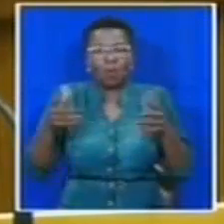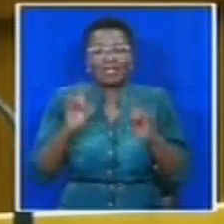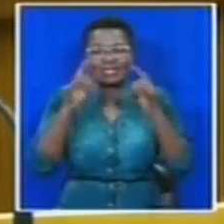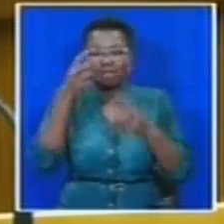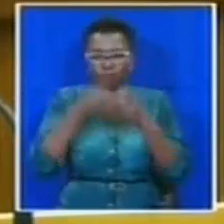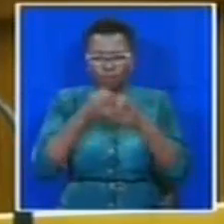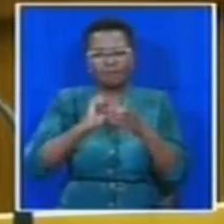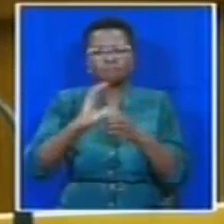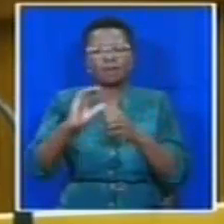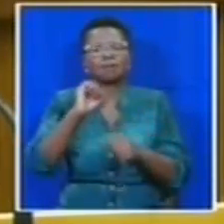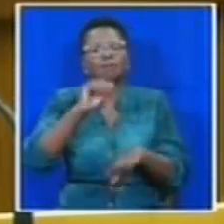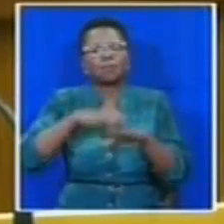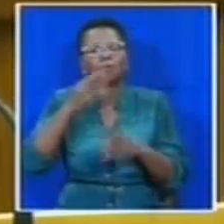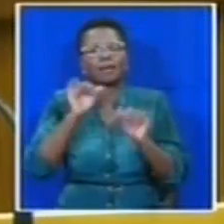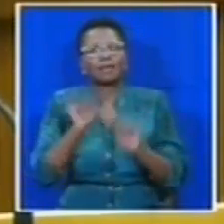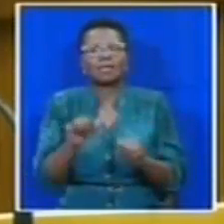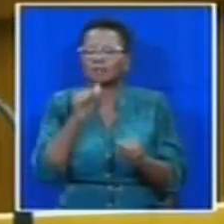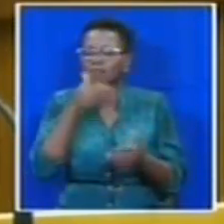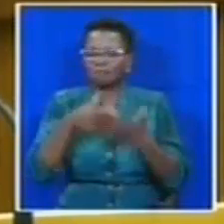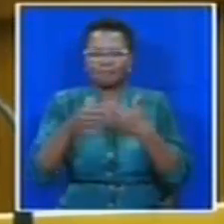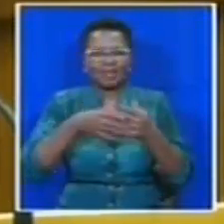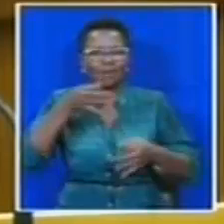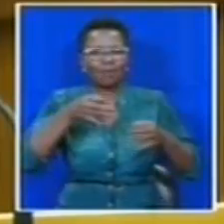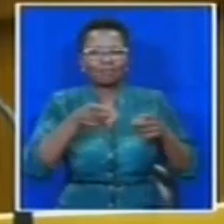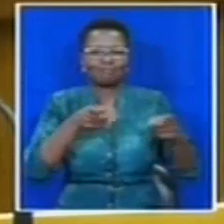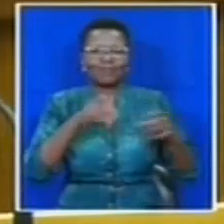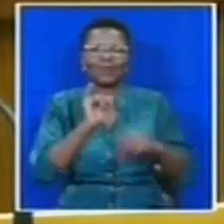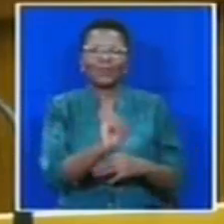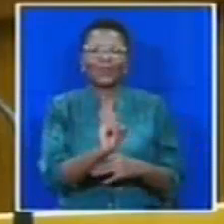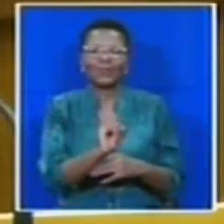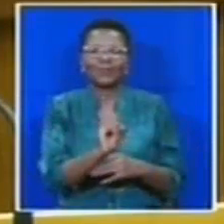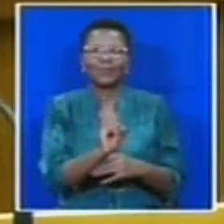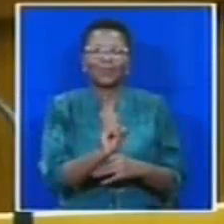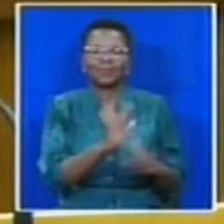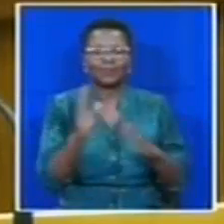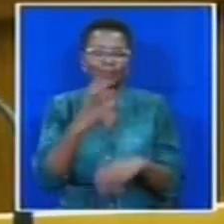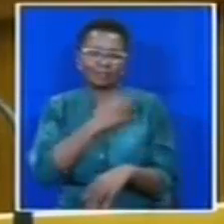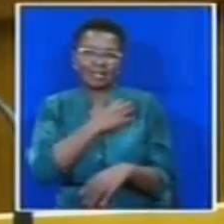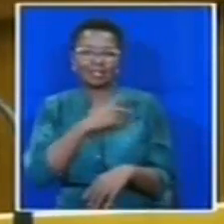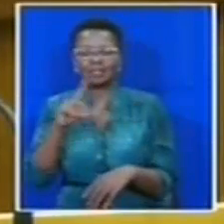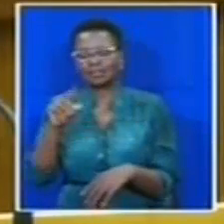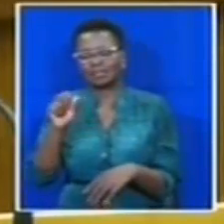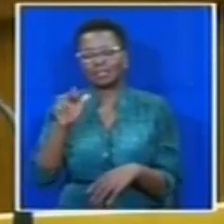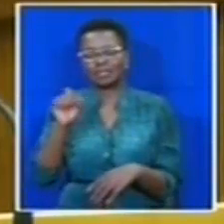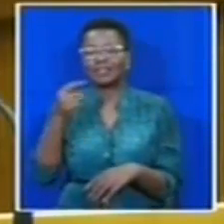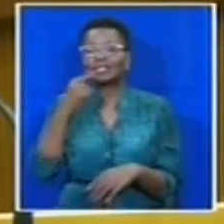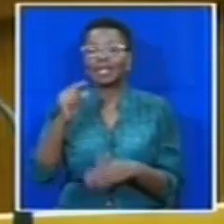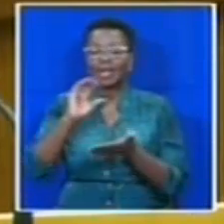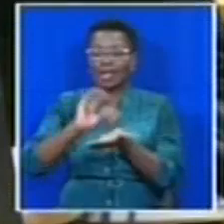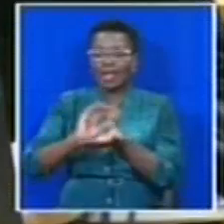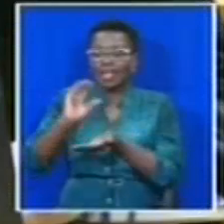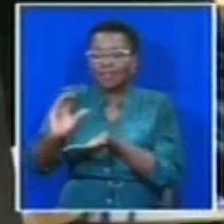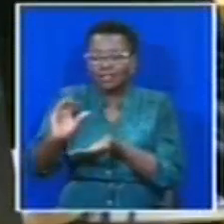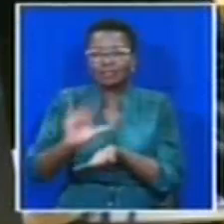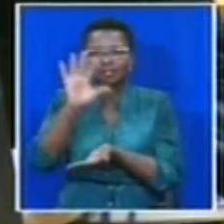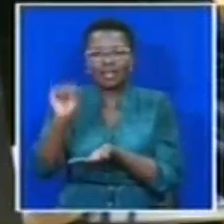areas, regardless of which political party controls it. Under Minister Davies's guidance, Invest South Africa has